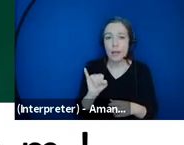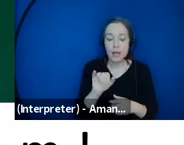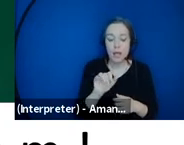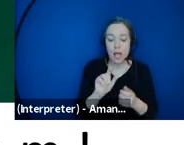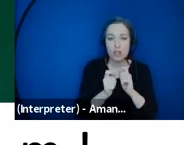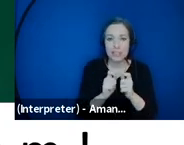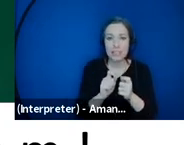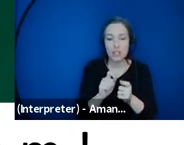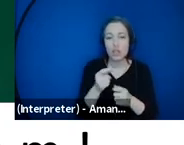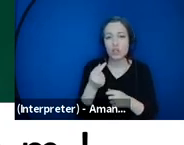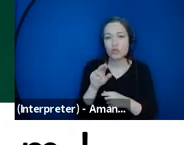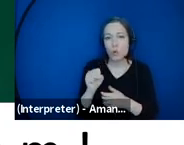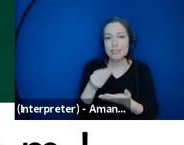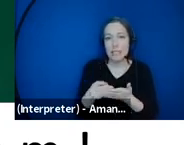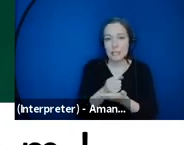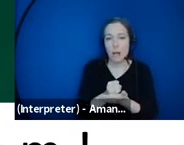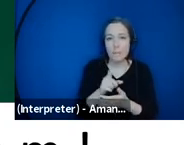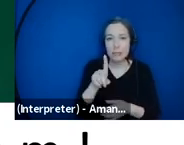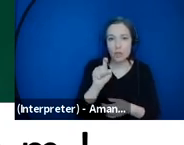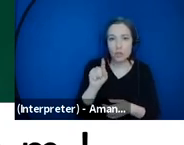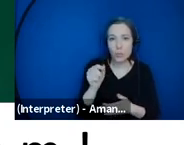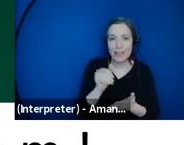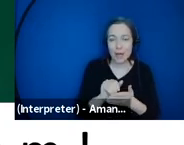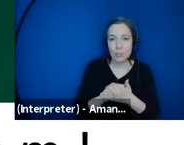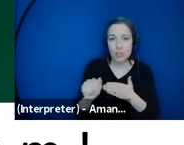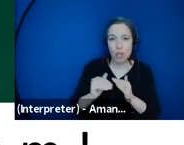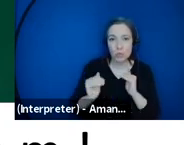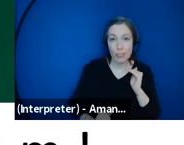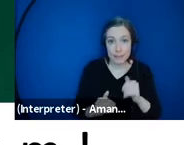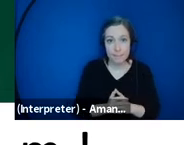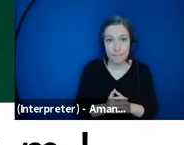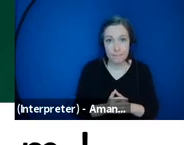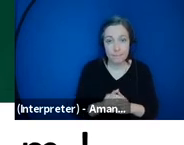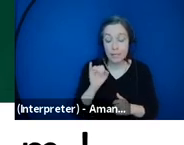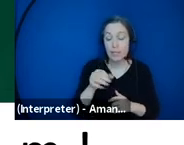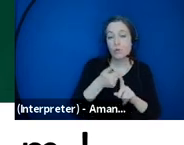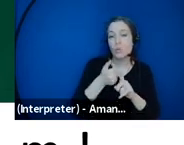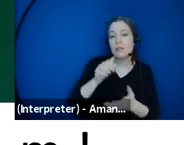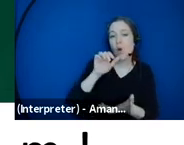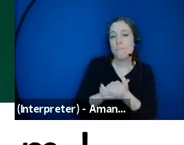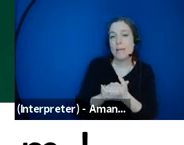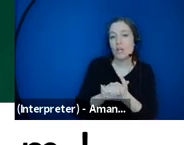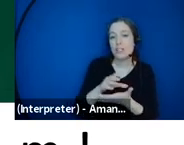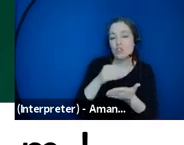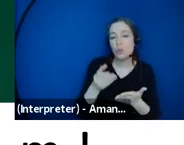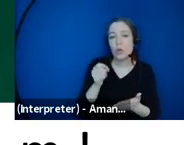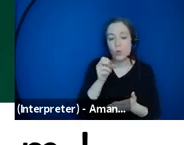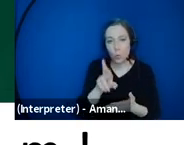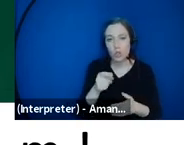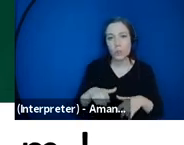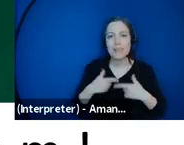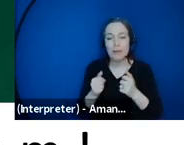,000 or less. And then, if you are a married student or you're a student who lives in a two parent